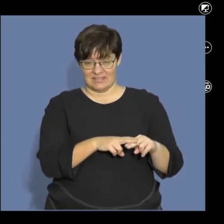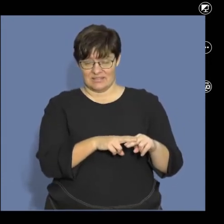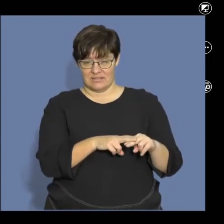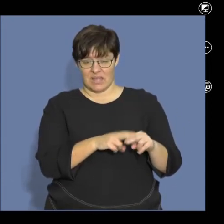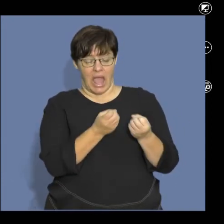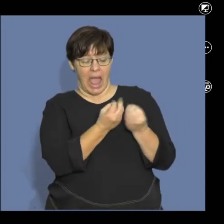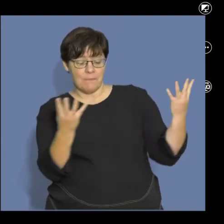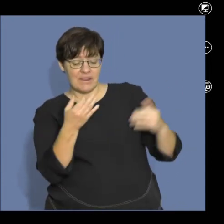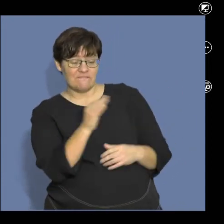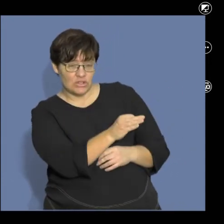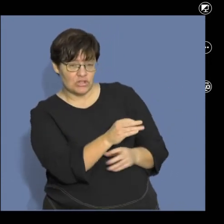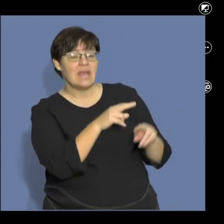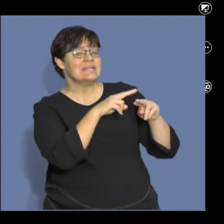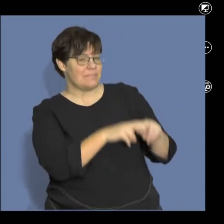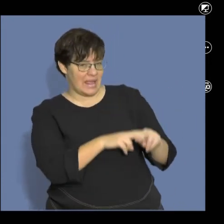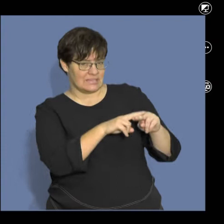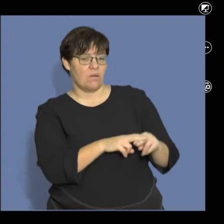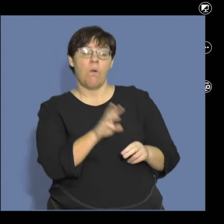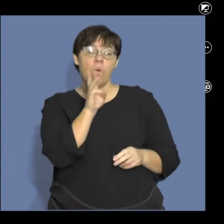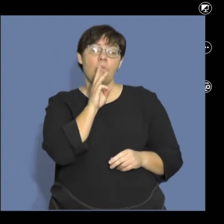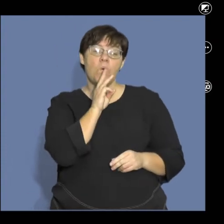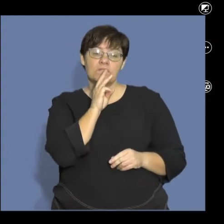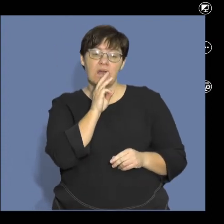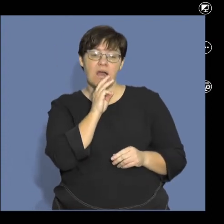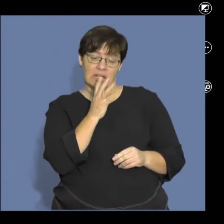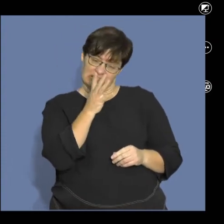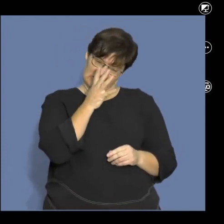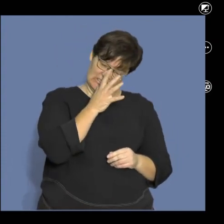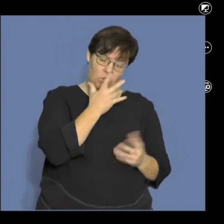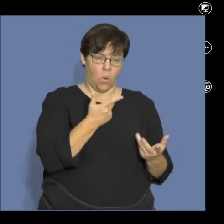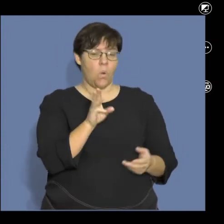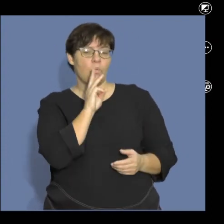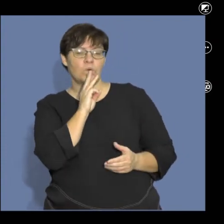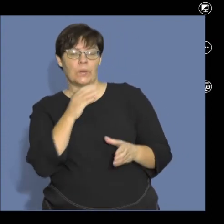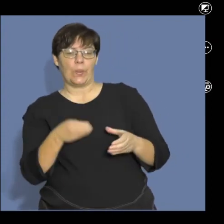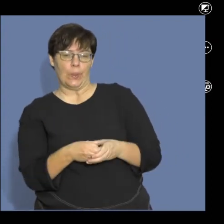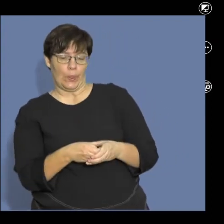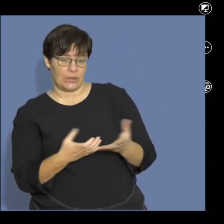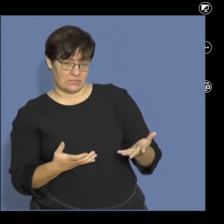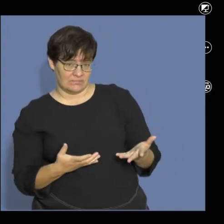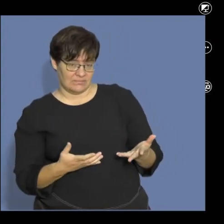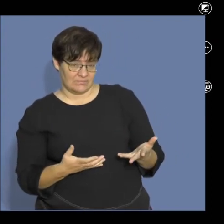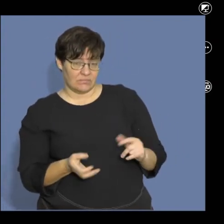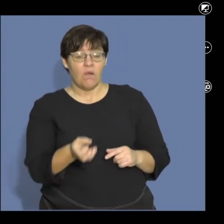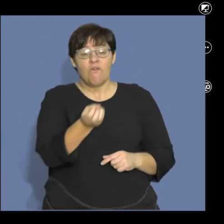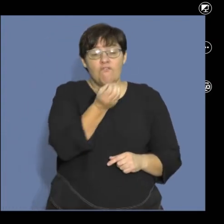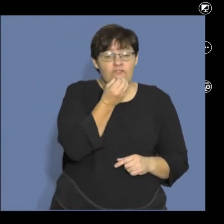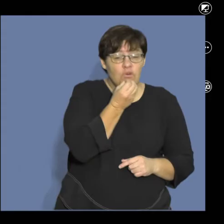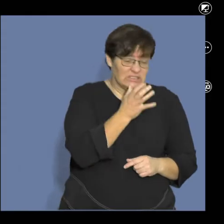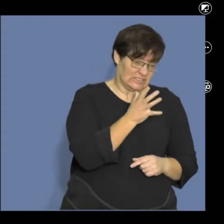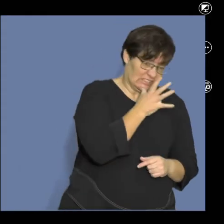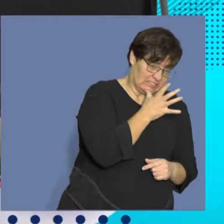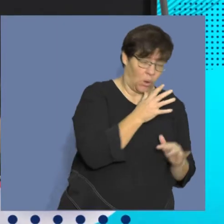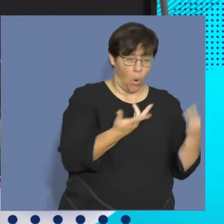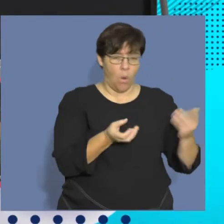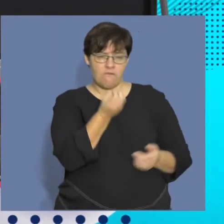be controlled depending on how much water there is and how much food there